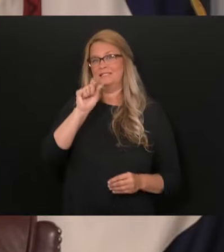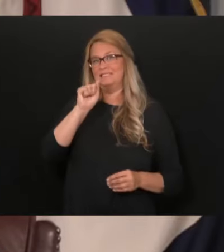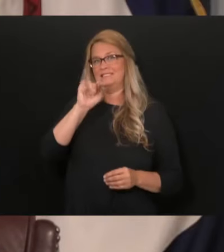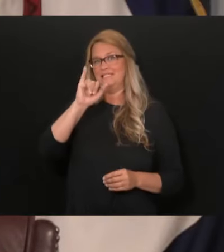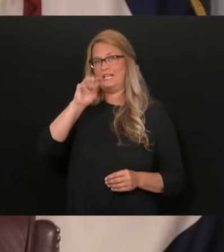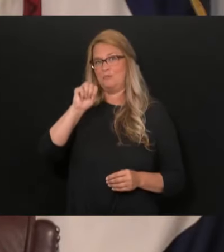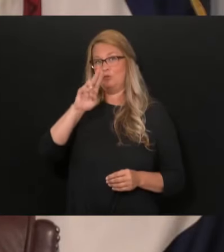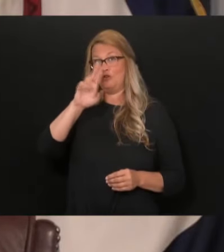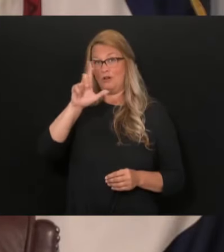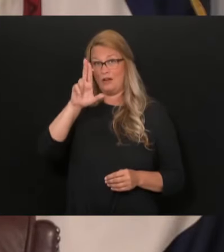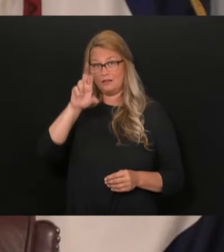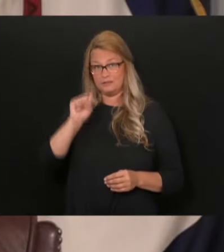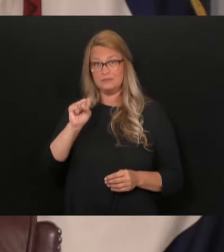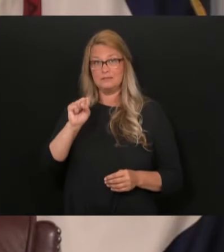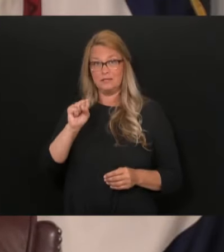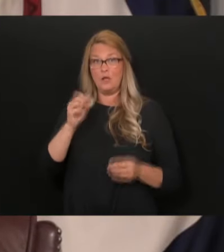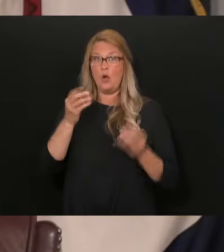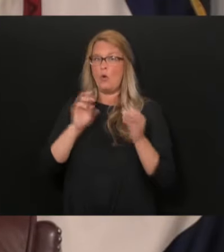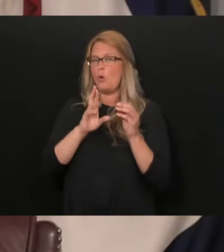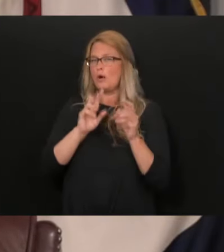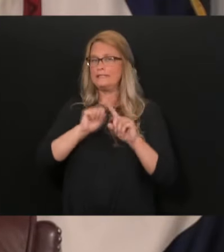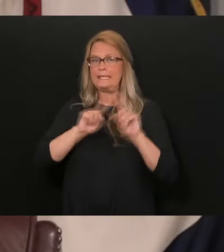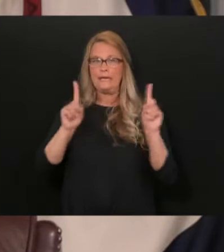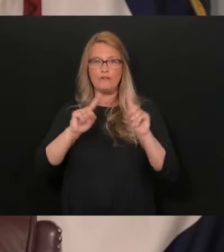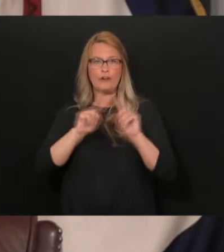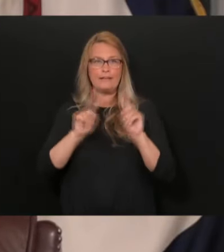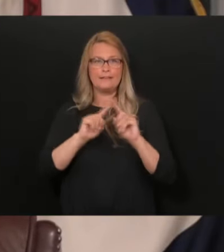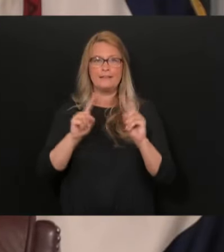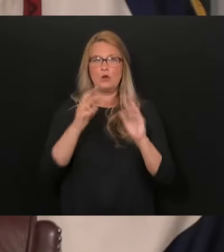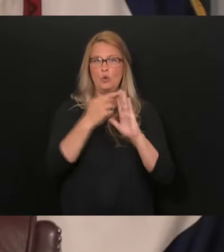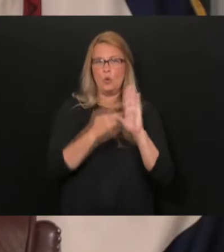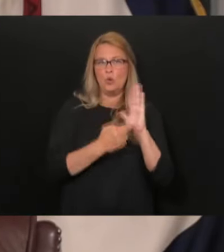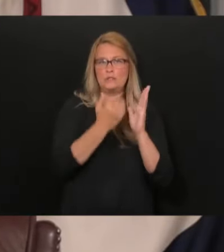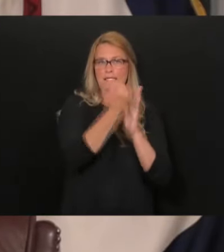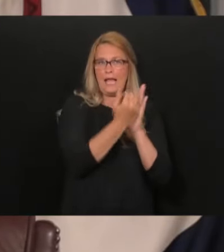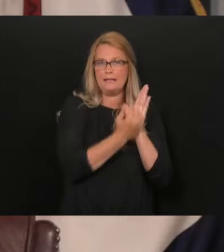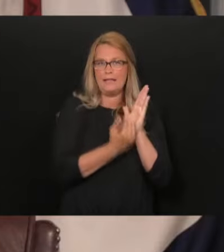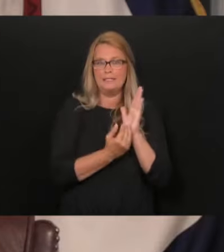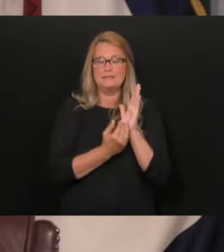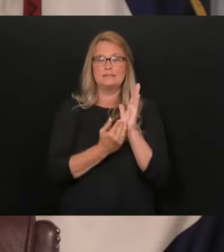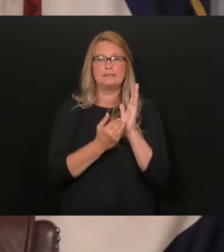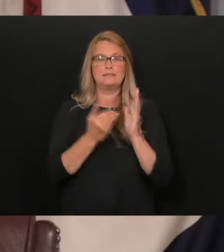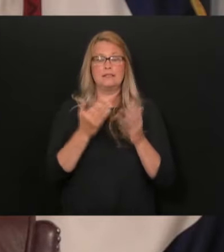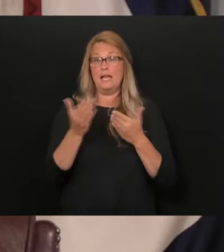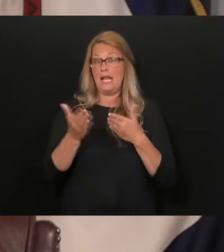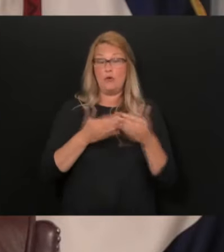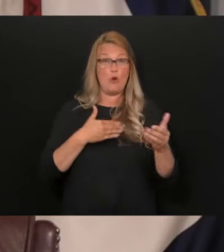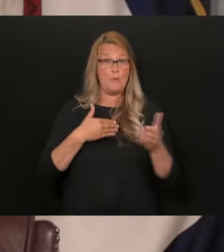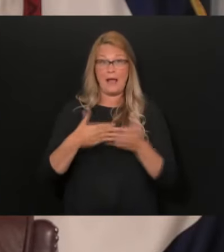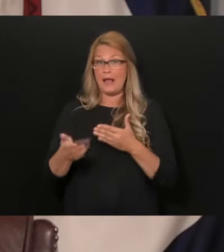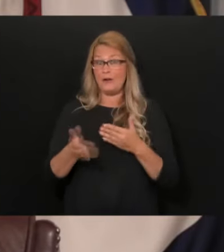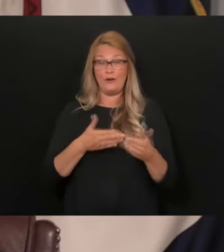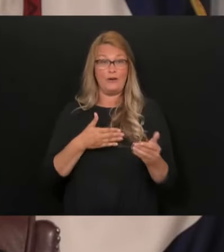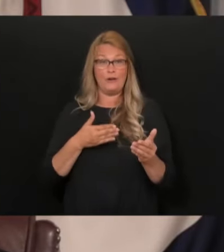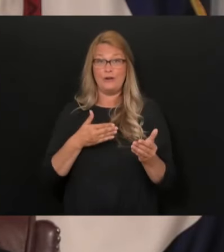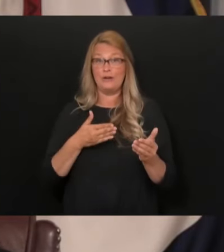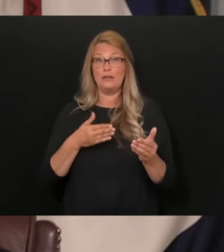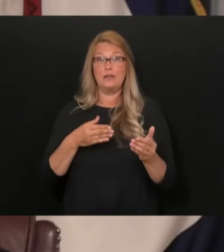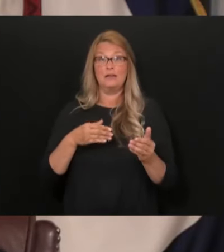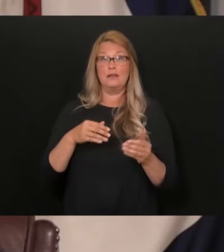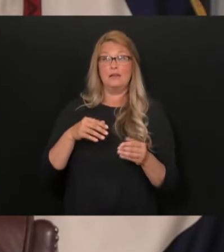out or additional guidelines that come out. But irregardless to whether those